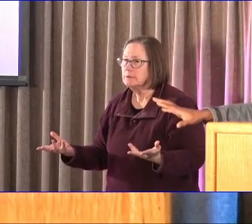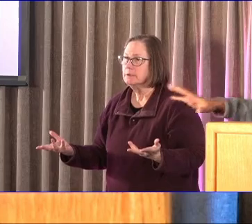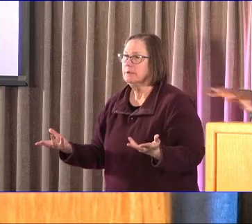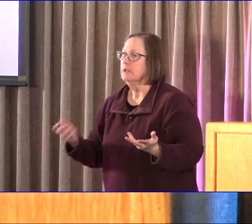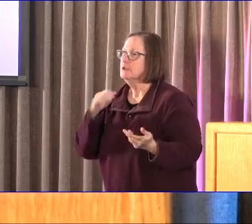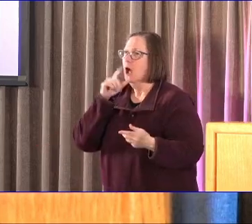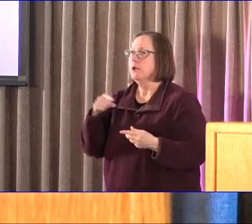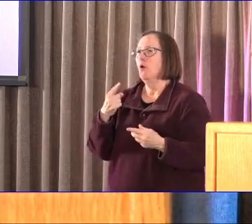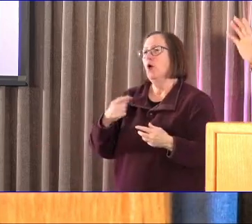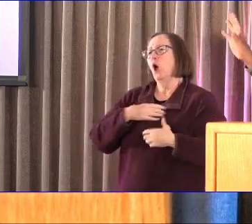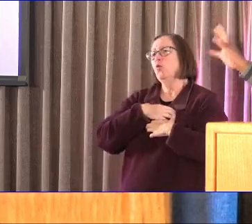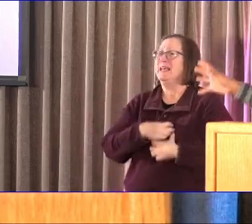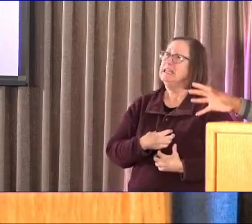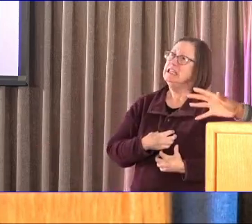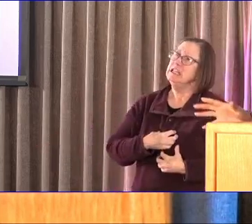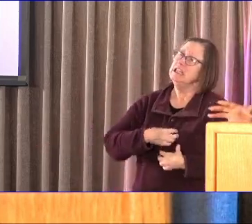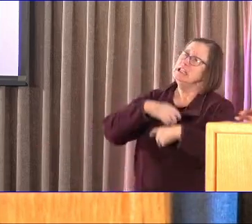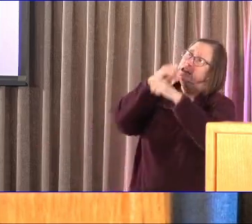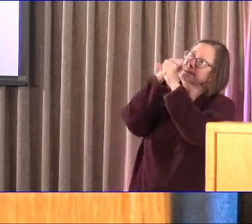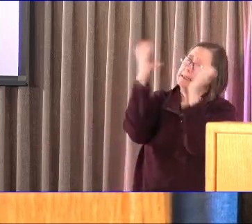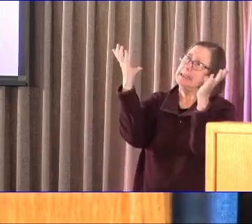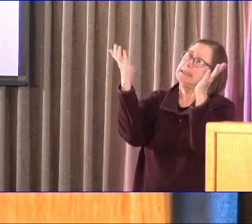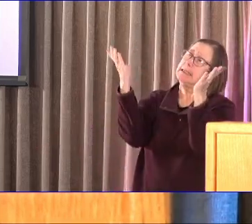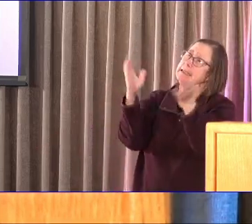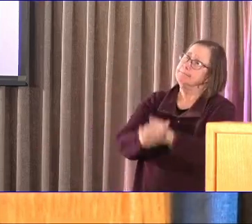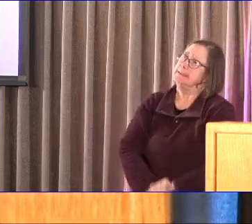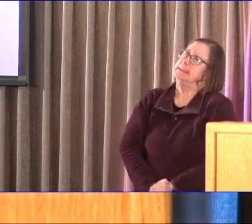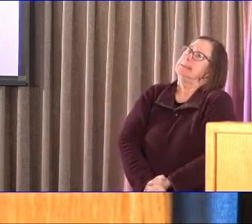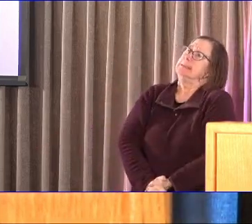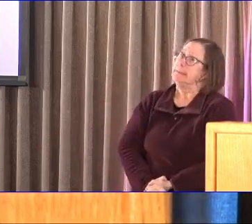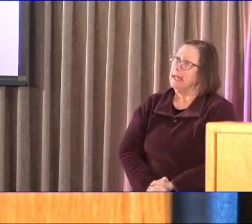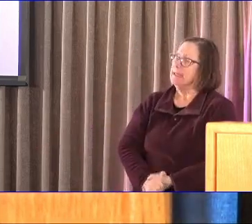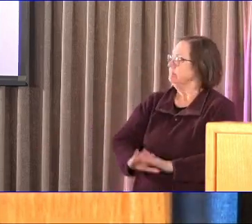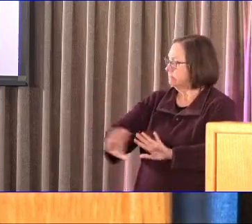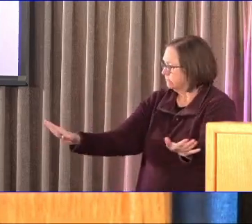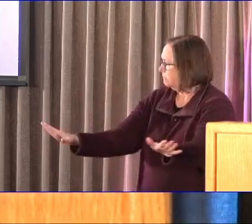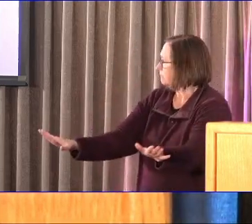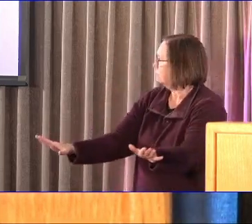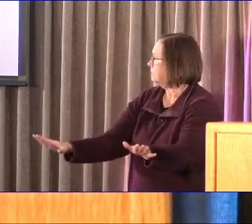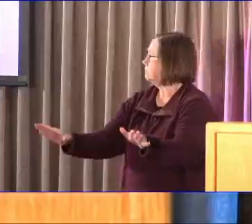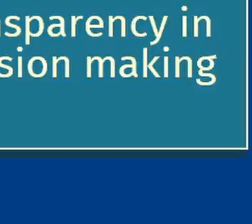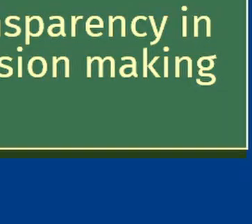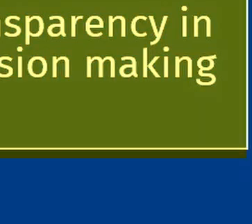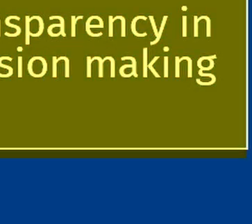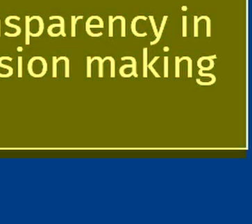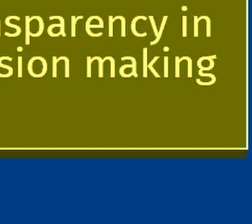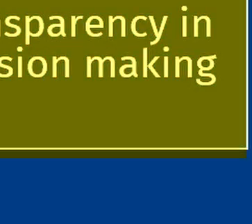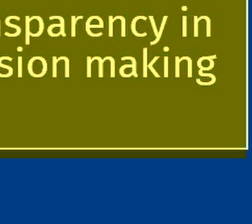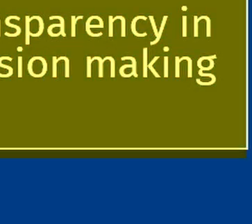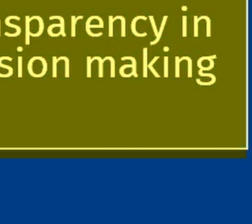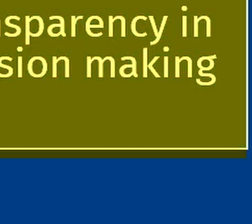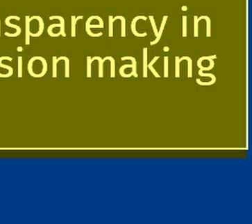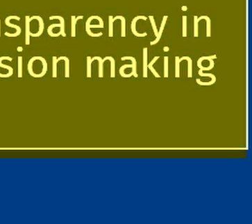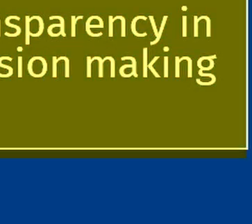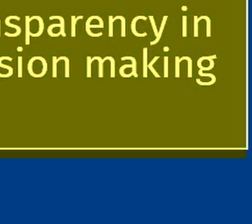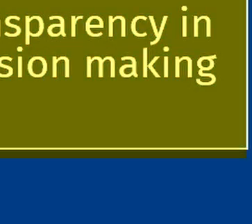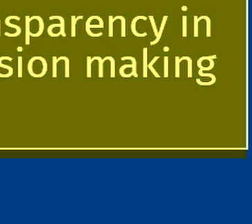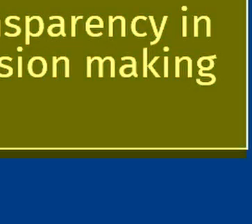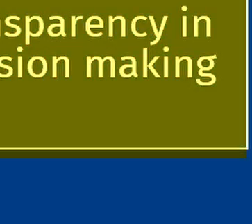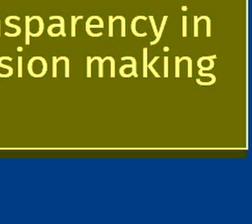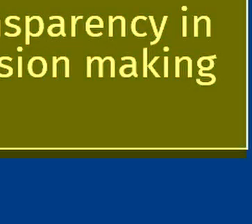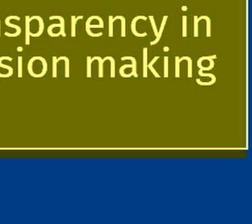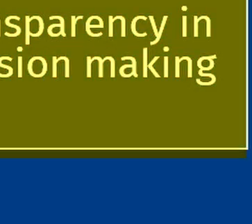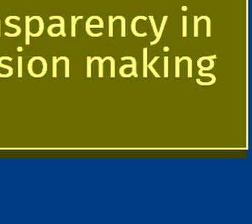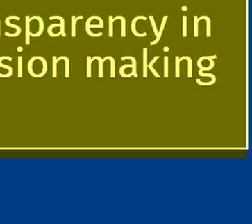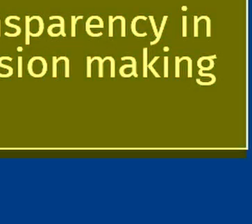this corner, and we can showcase that work, but it's not infused or integrated around our community. And then transparency in decision making. I can't